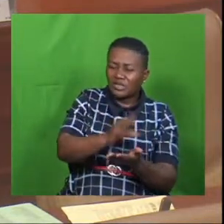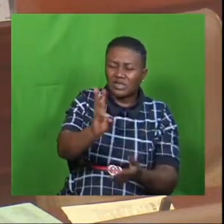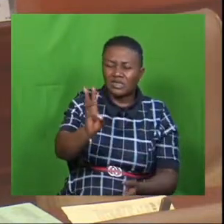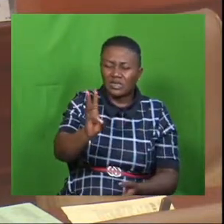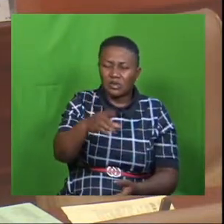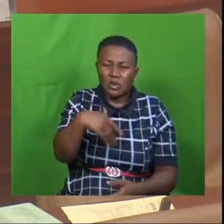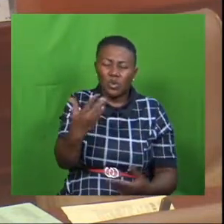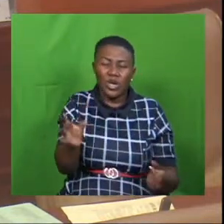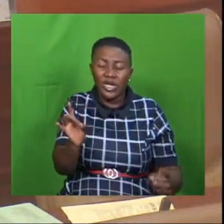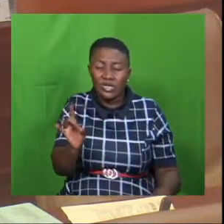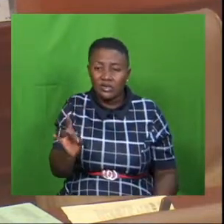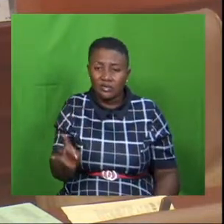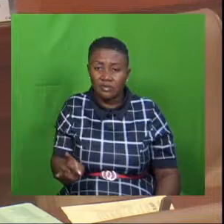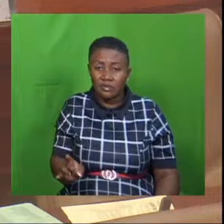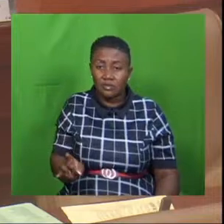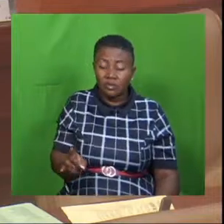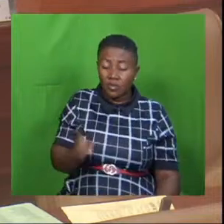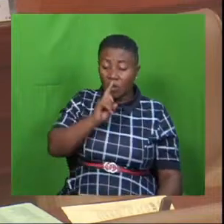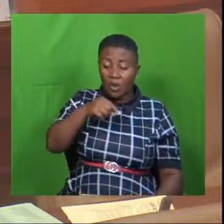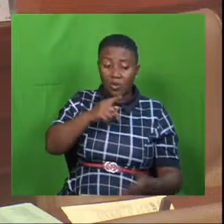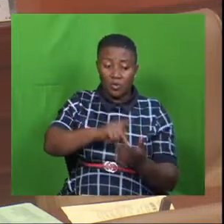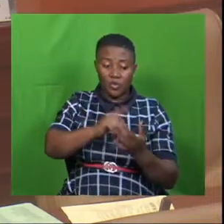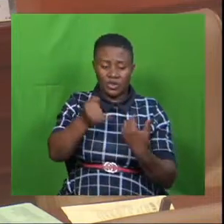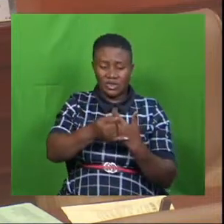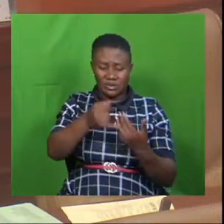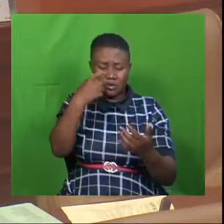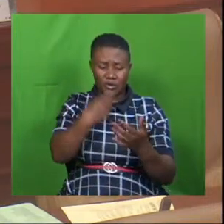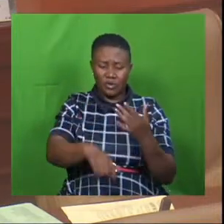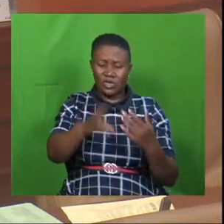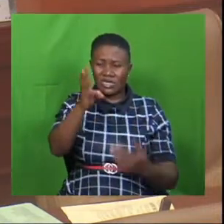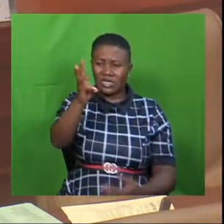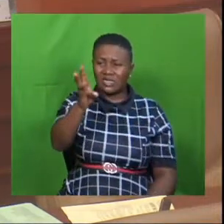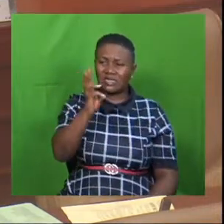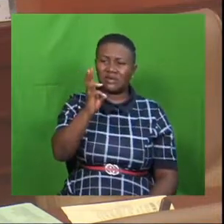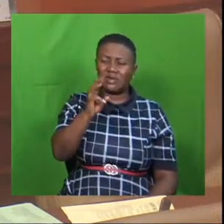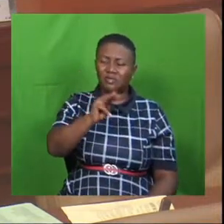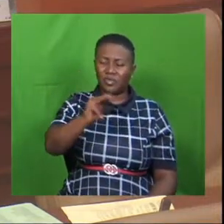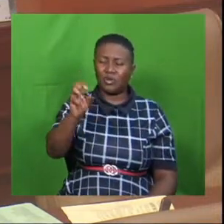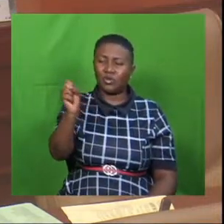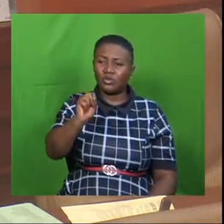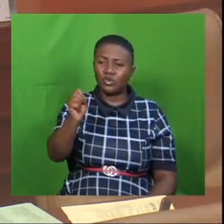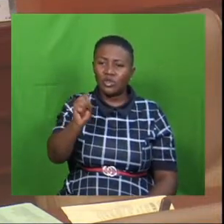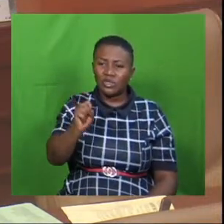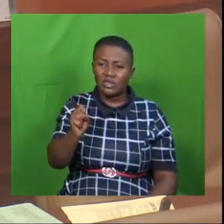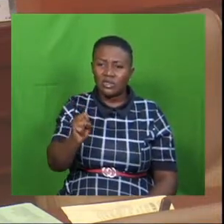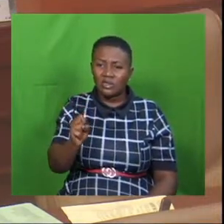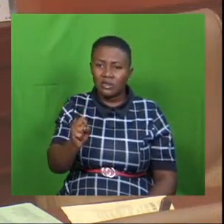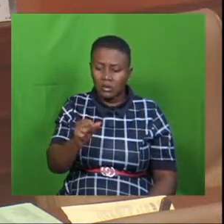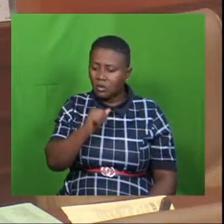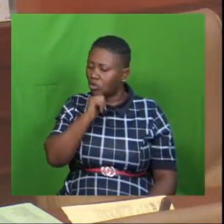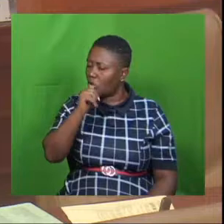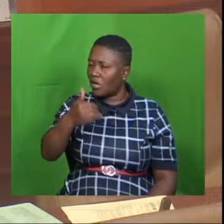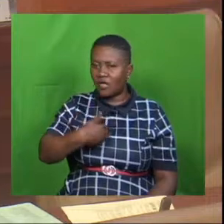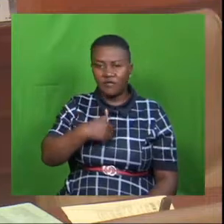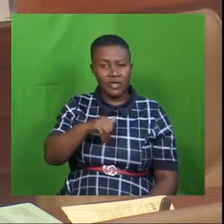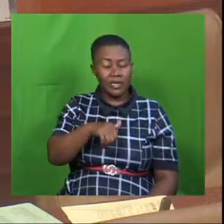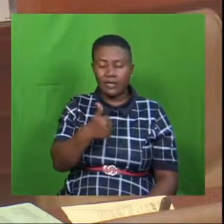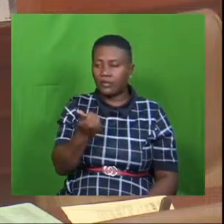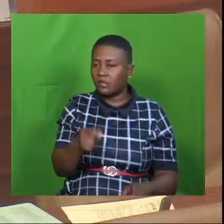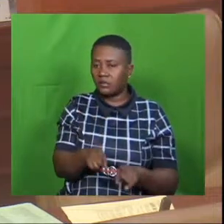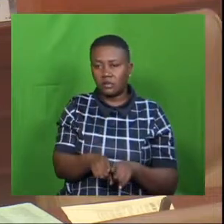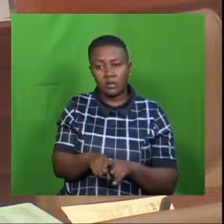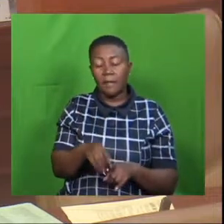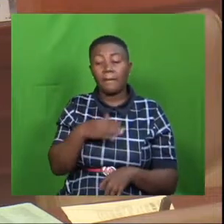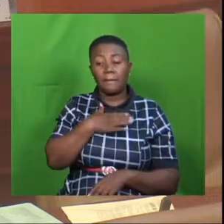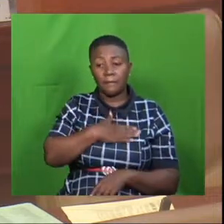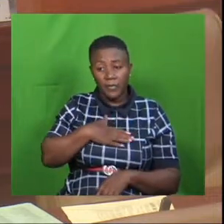so-called project worth $600 million called Accra Tema Motorway. There is no legitimate contract as such. I will